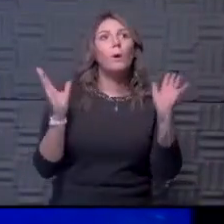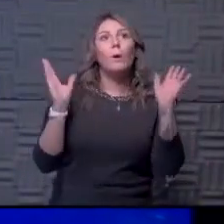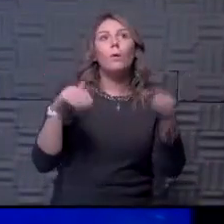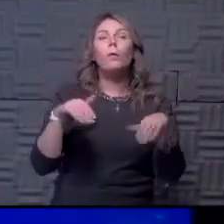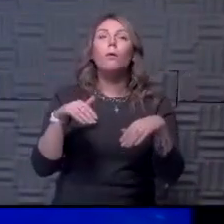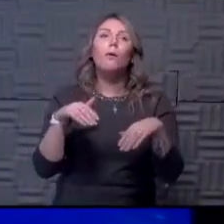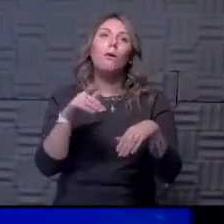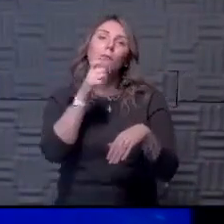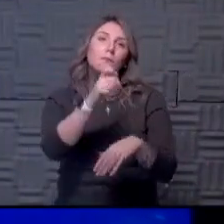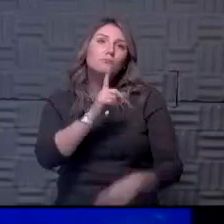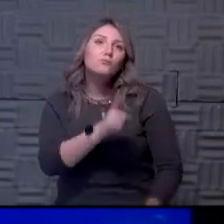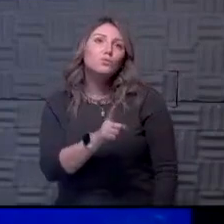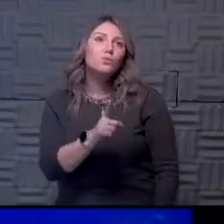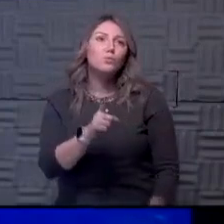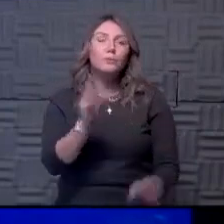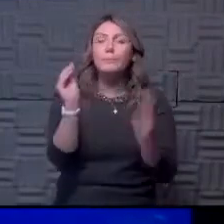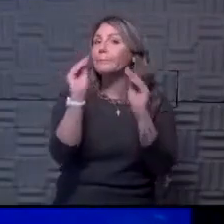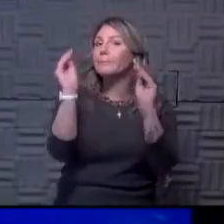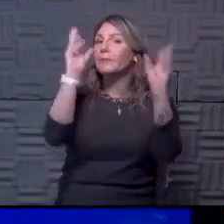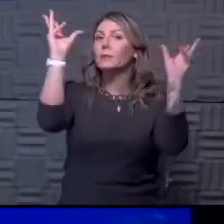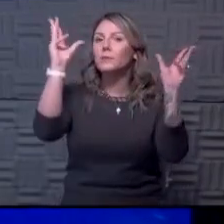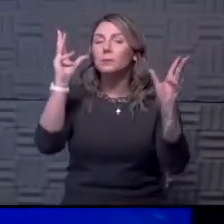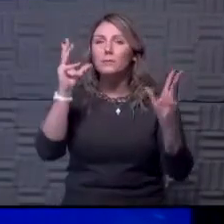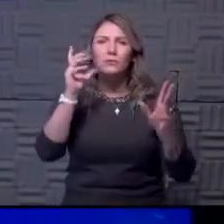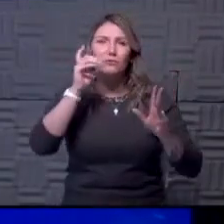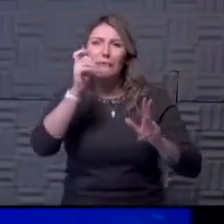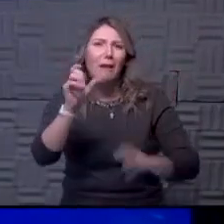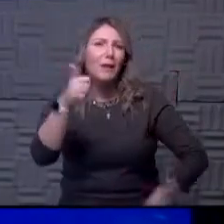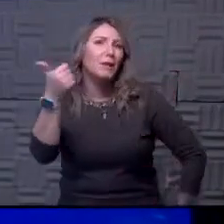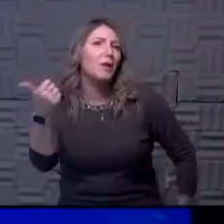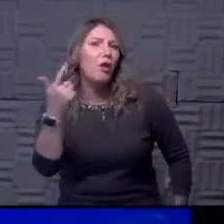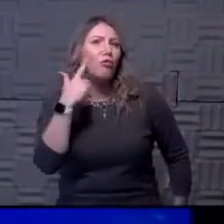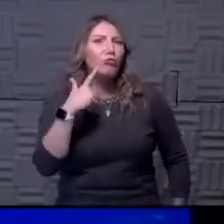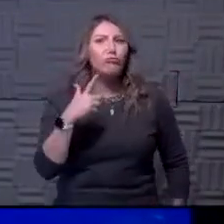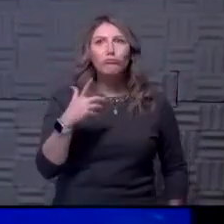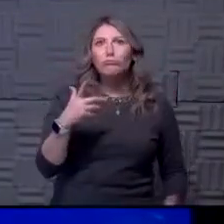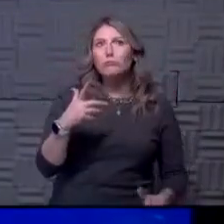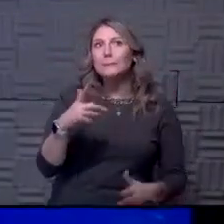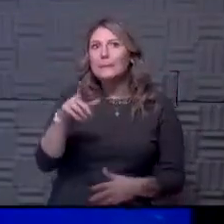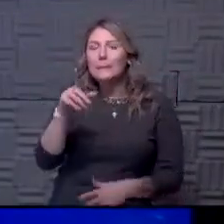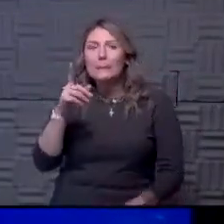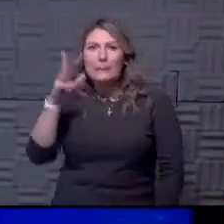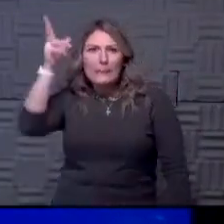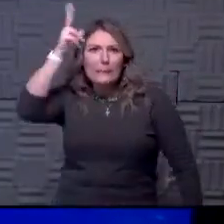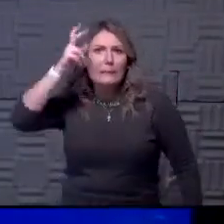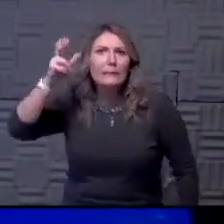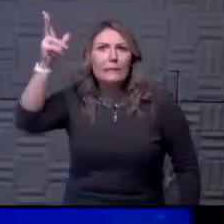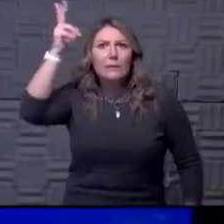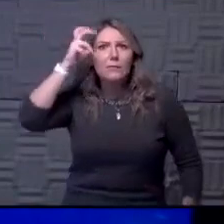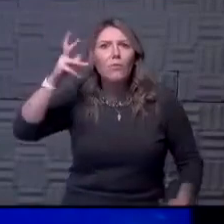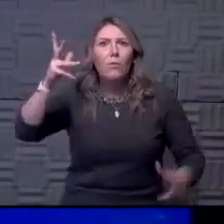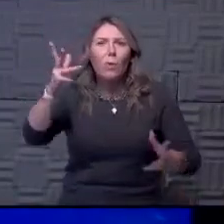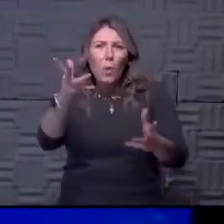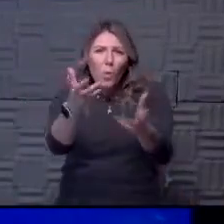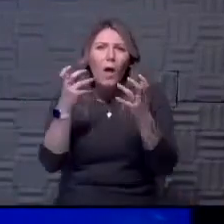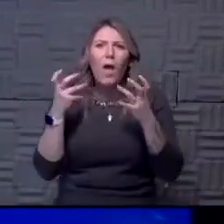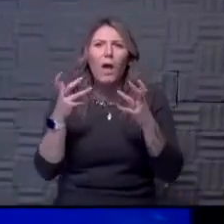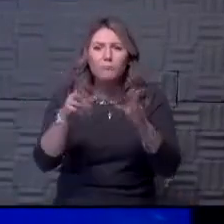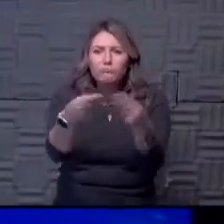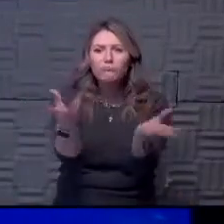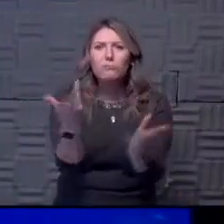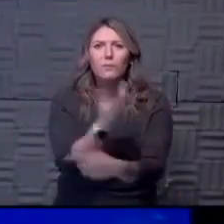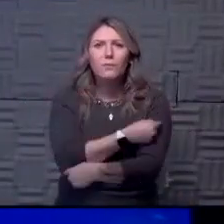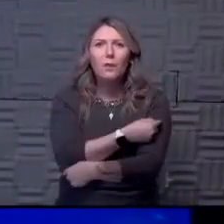there's no alternative scheme here. There's no terrible evil lurking in the night. The reality is you have a choice,